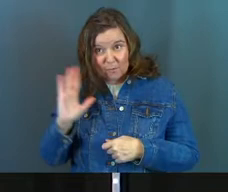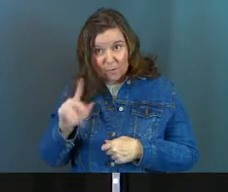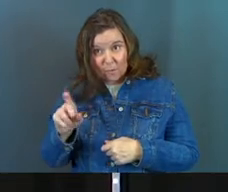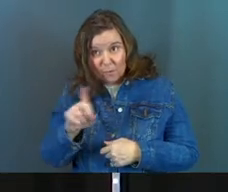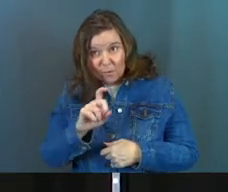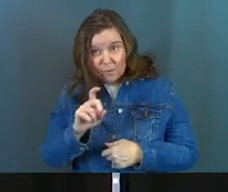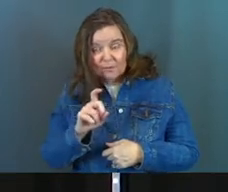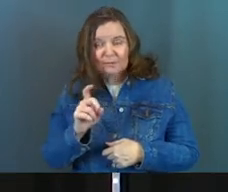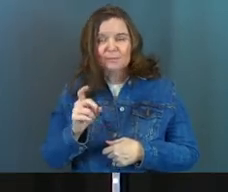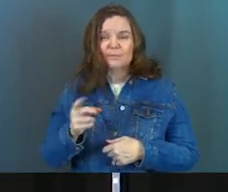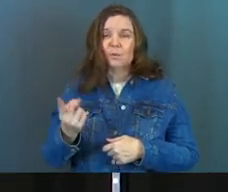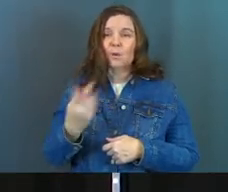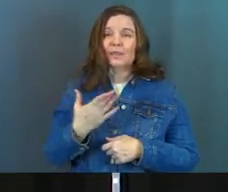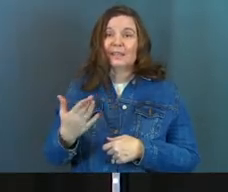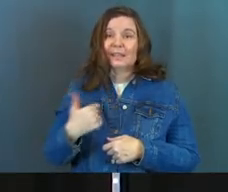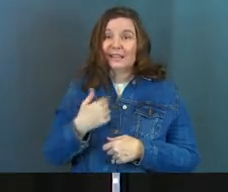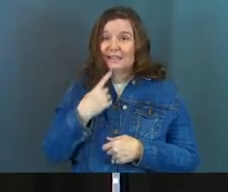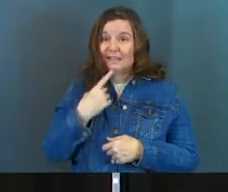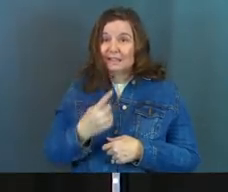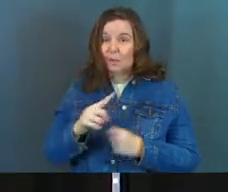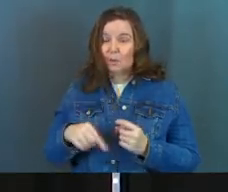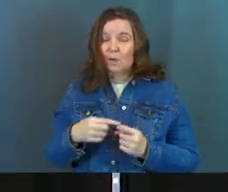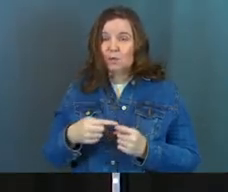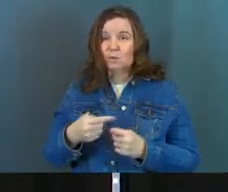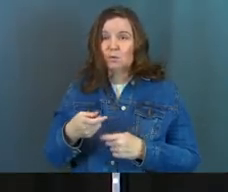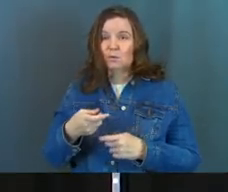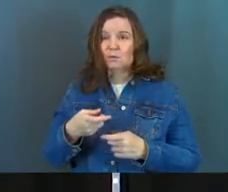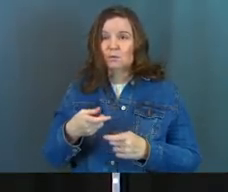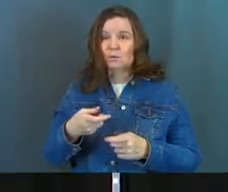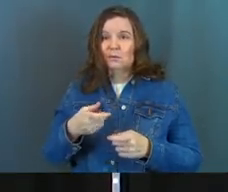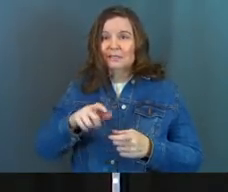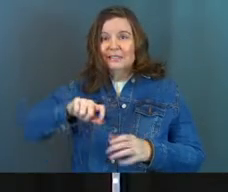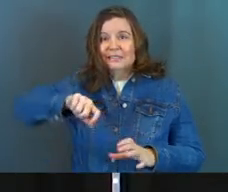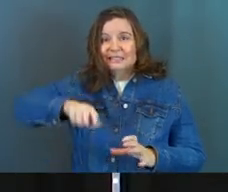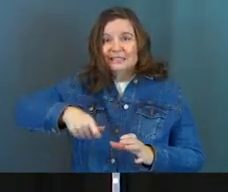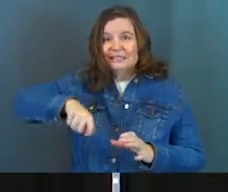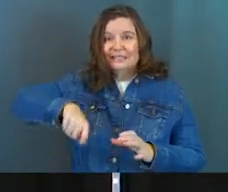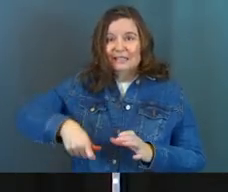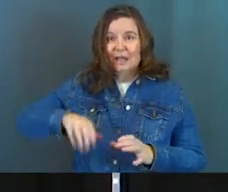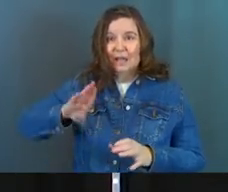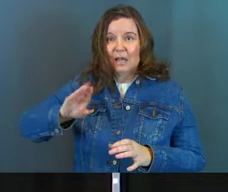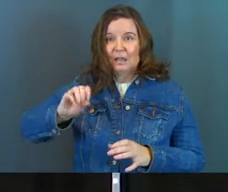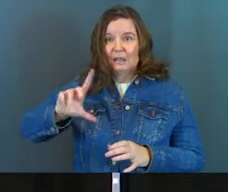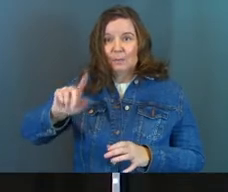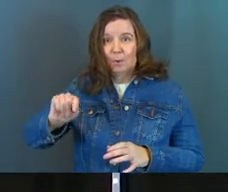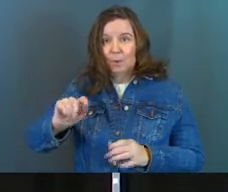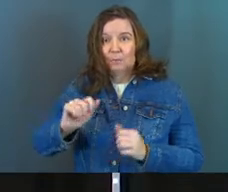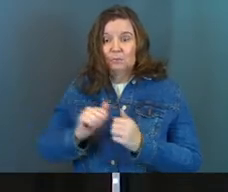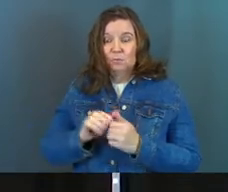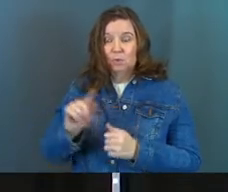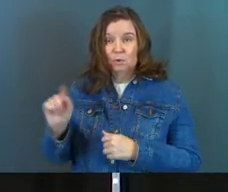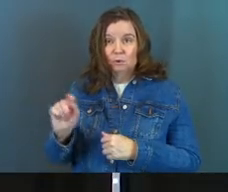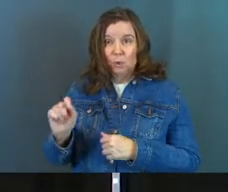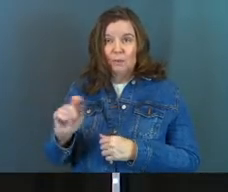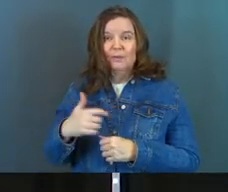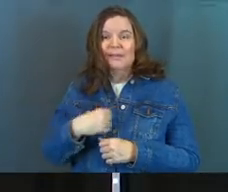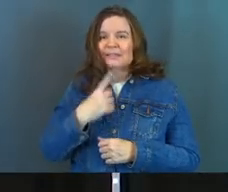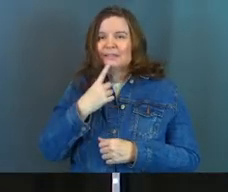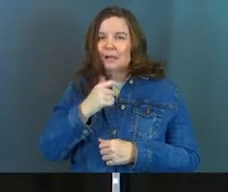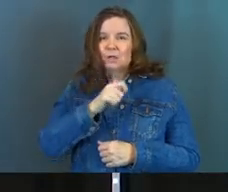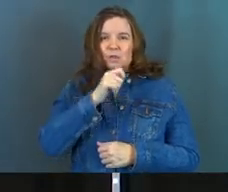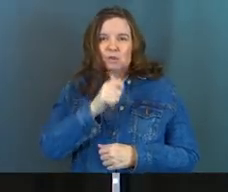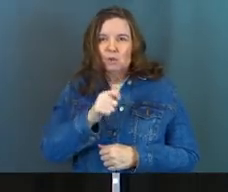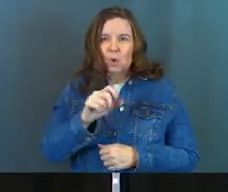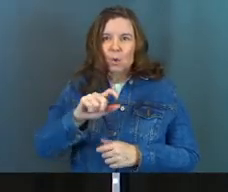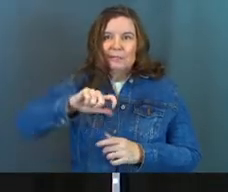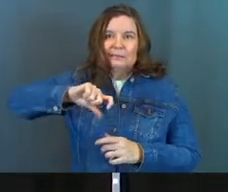toilet? One of the things that they tell you when you go to tighten down any bolt to a toilet is they say,